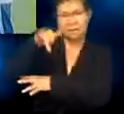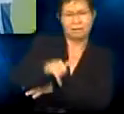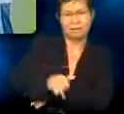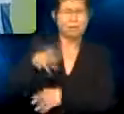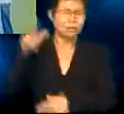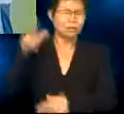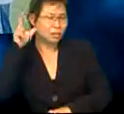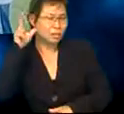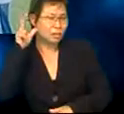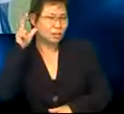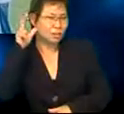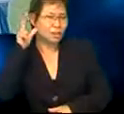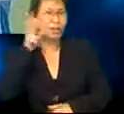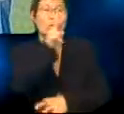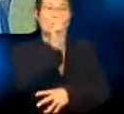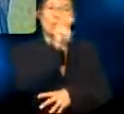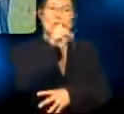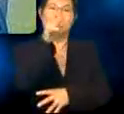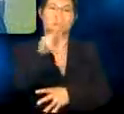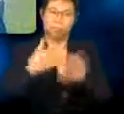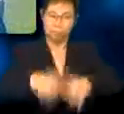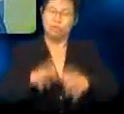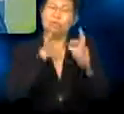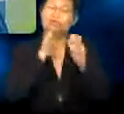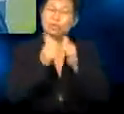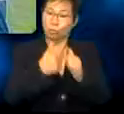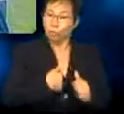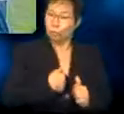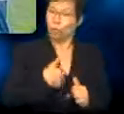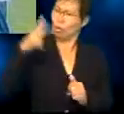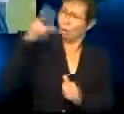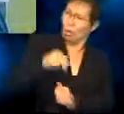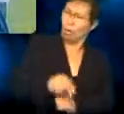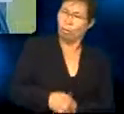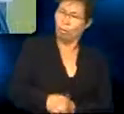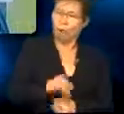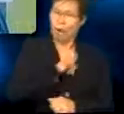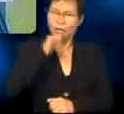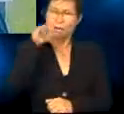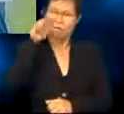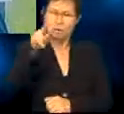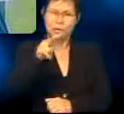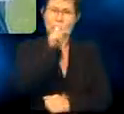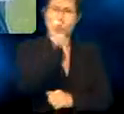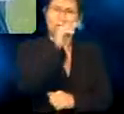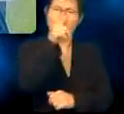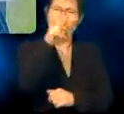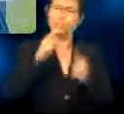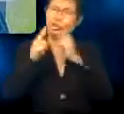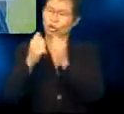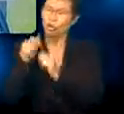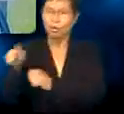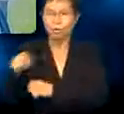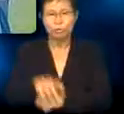Yes? Did you hear that vending machine talking to me? No. I did not see the vending